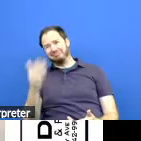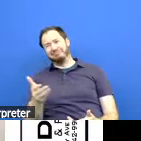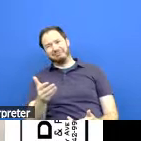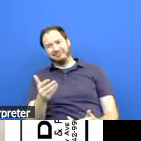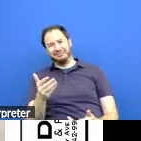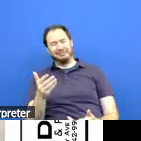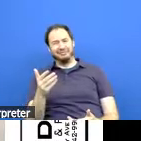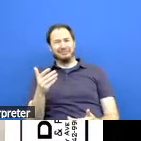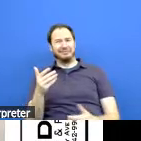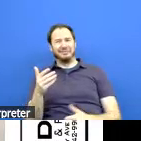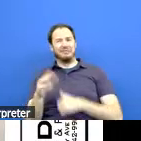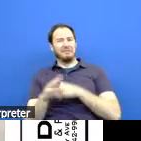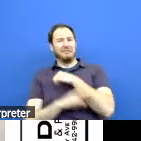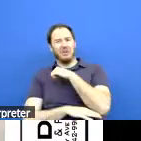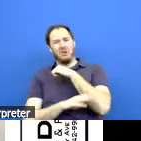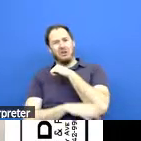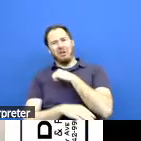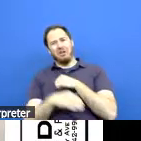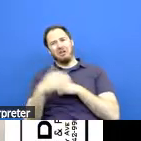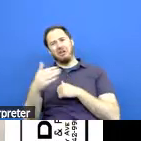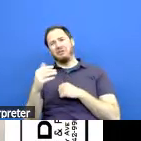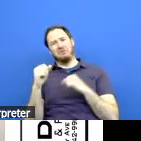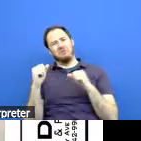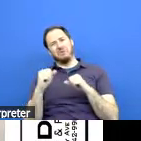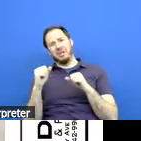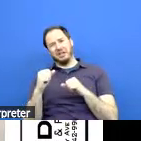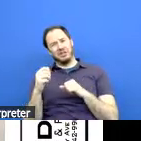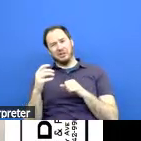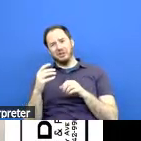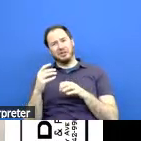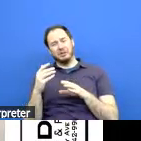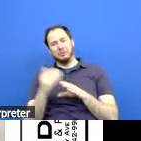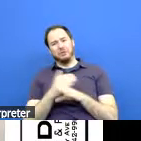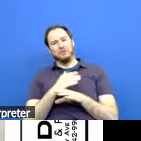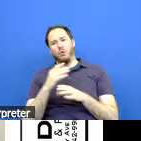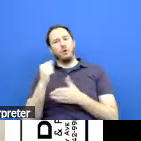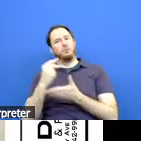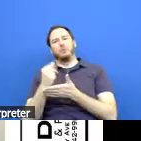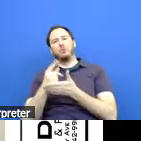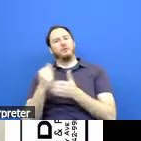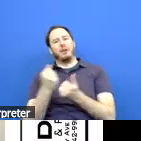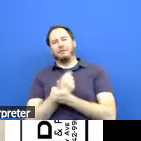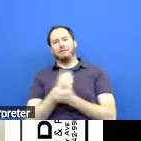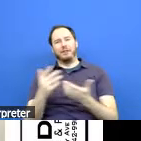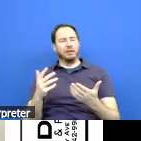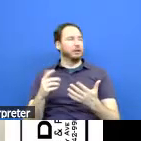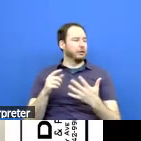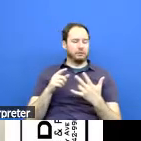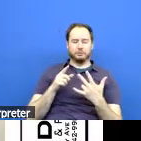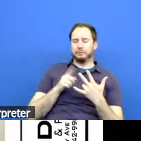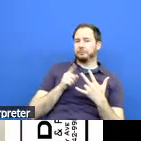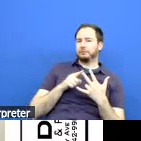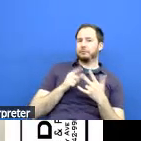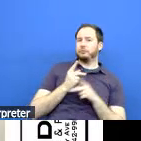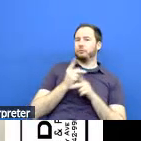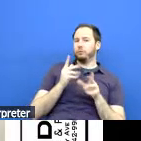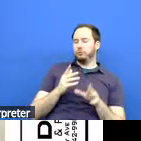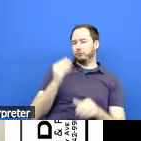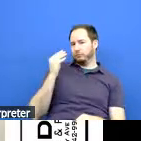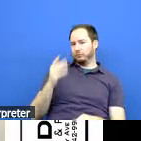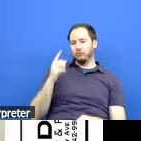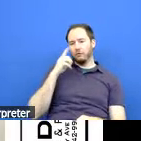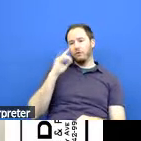late fall, first part of winter before everything could get approved. I will say that in terms of the